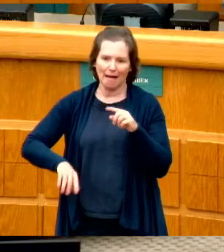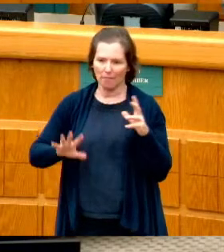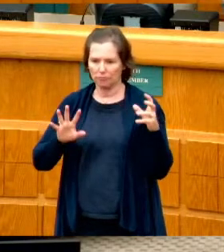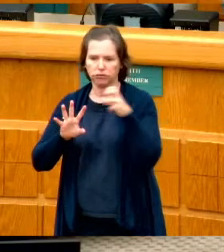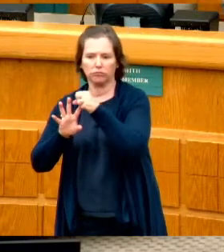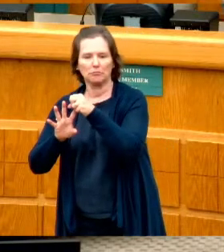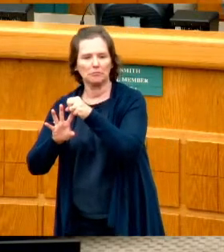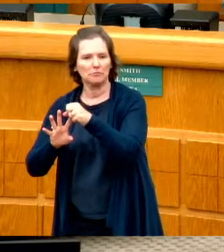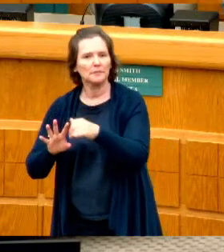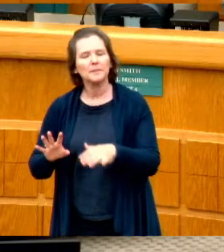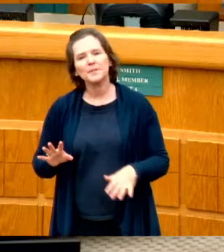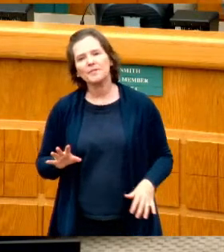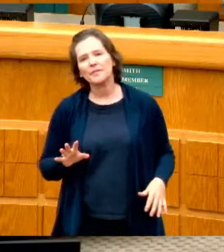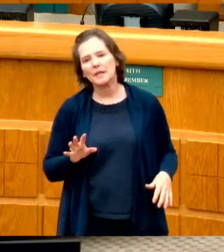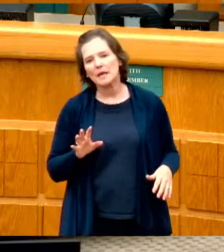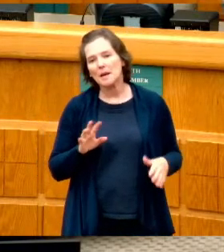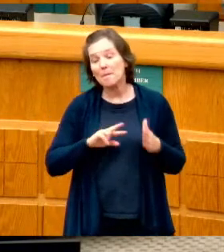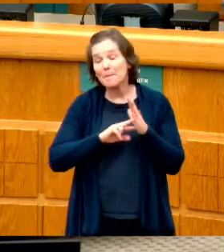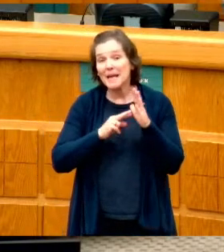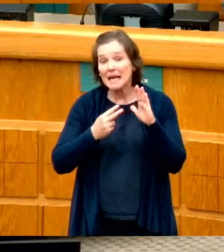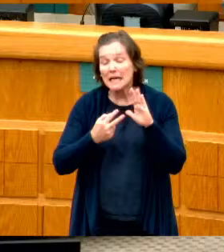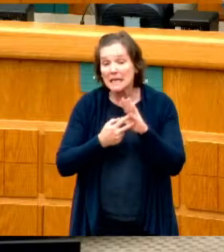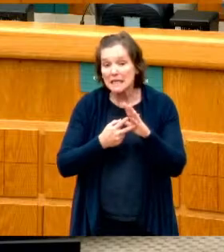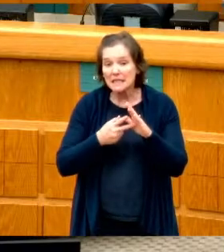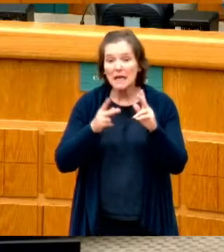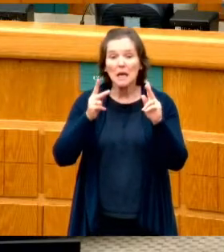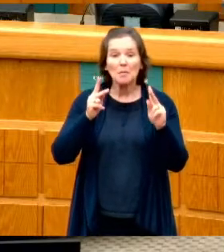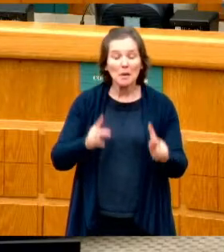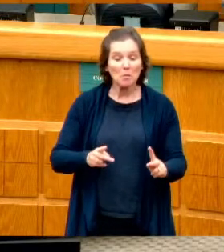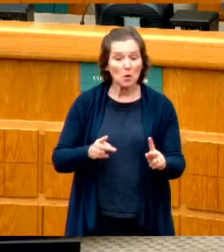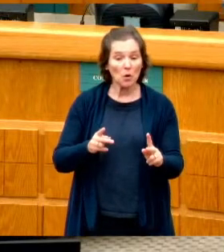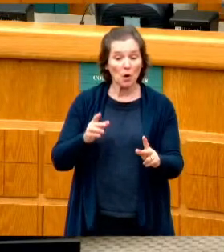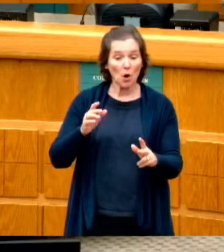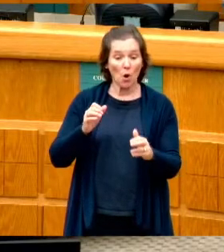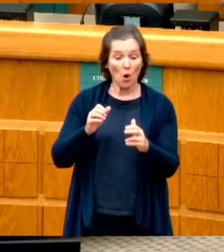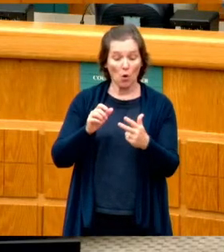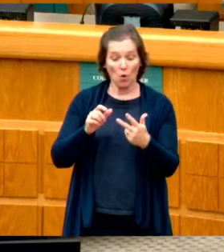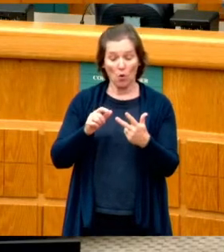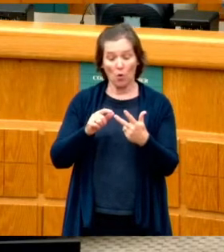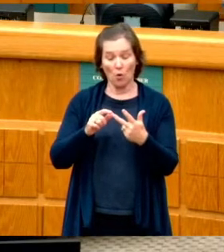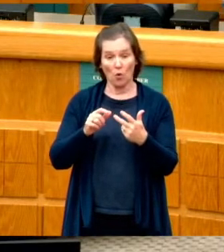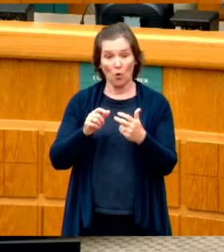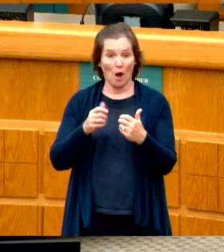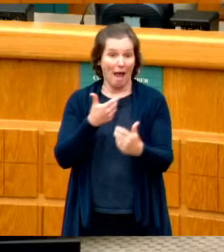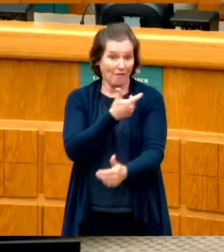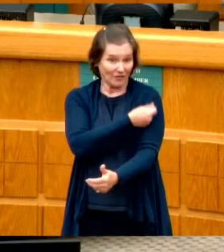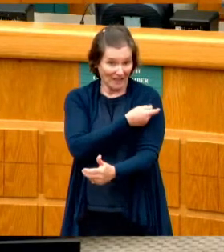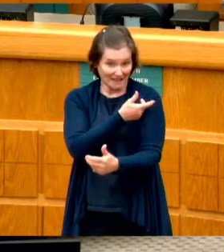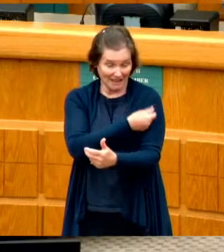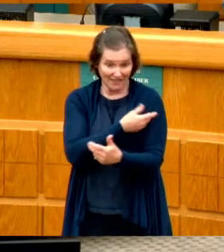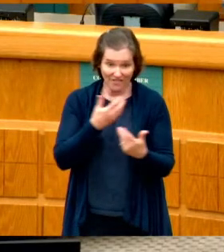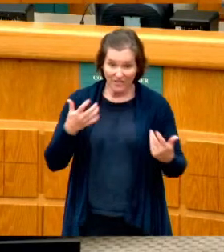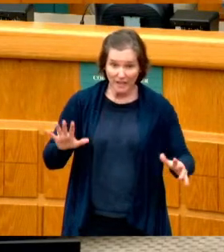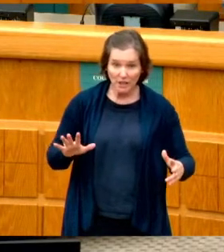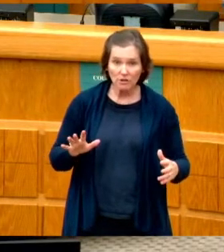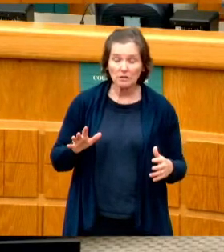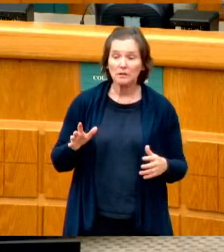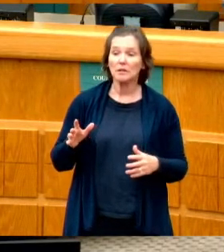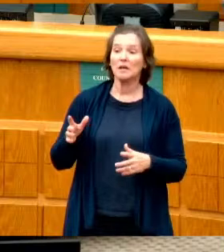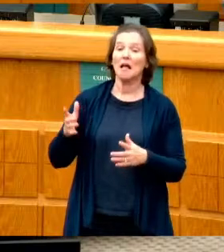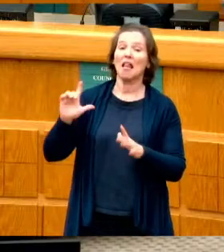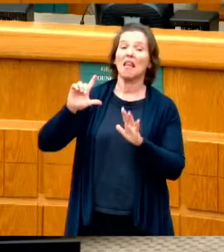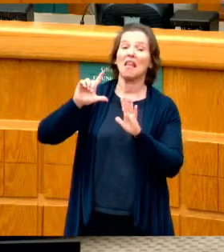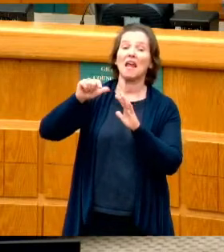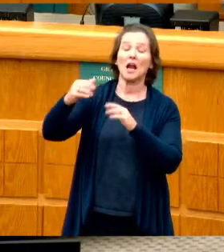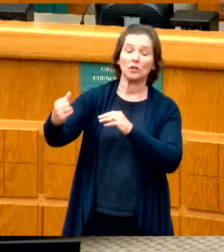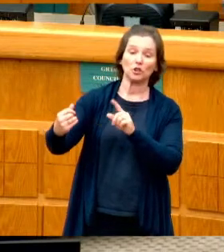or even you having COVID-19 could actually not protect you against the P1, the